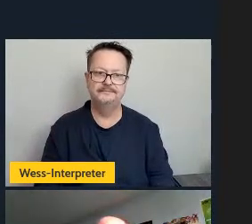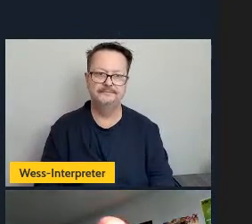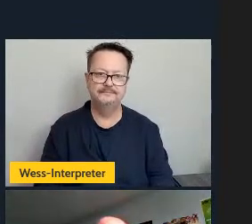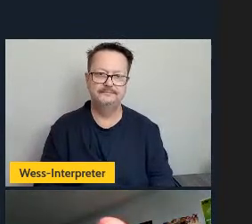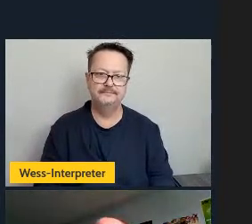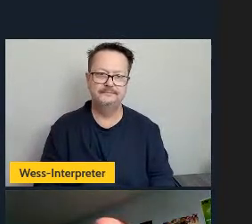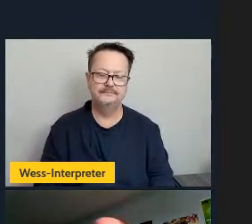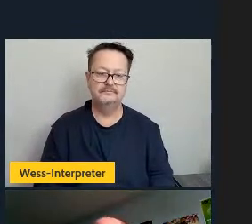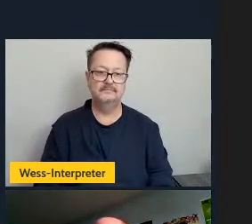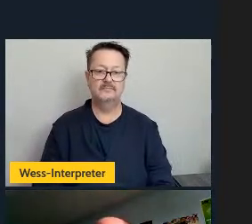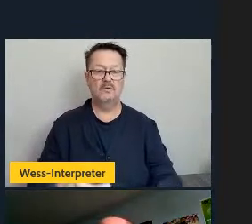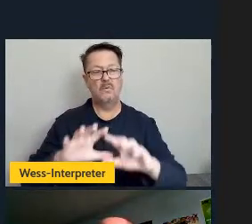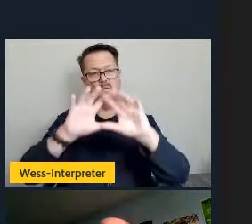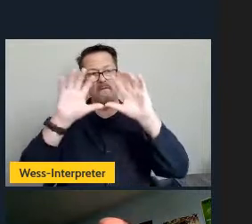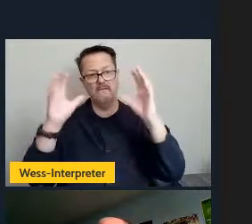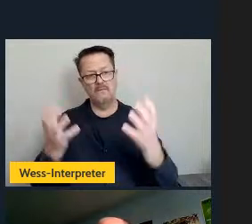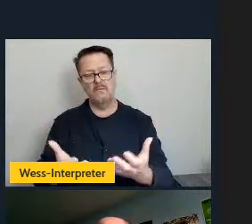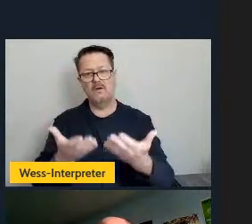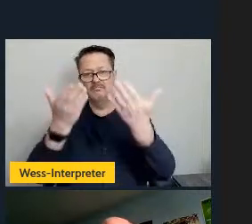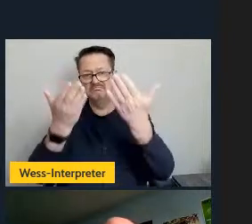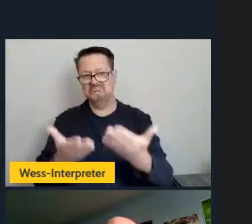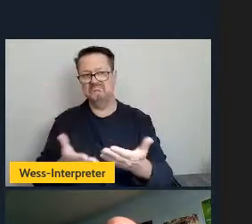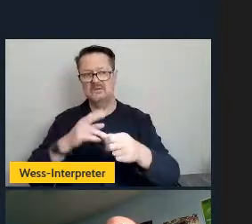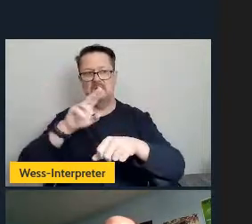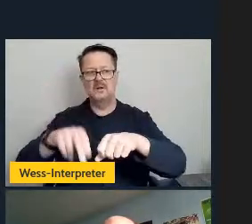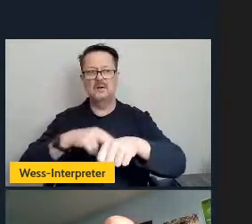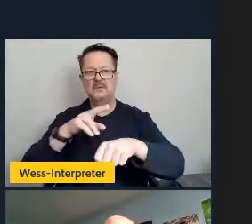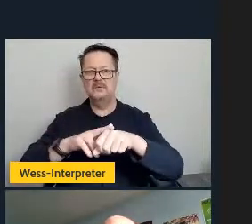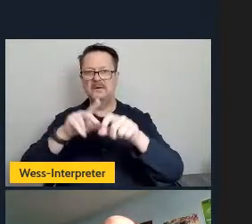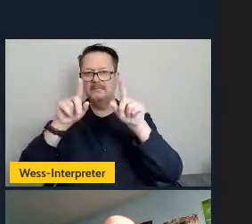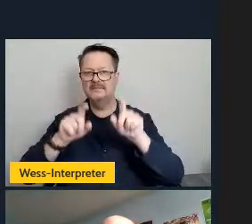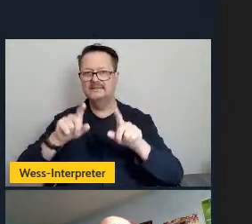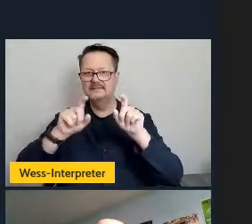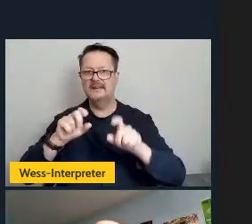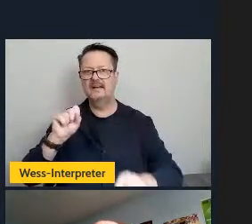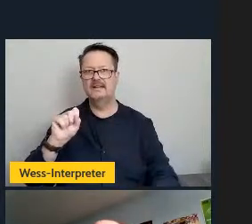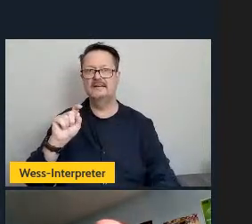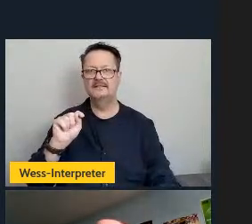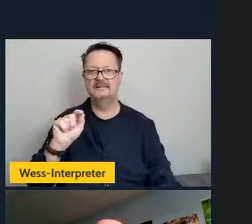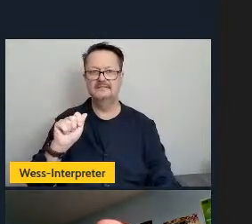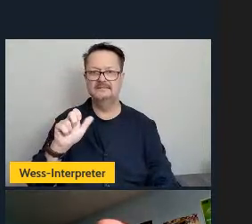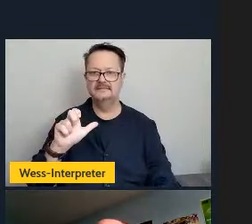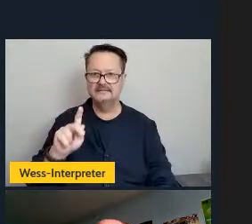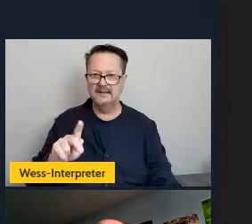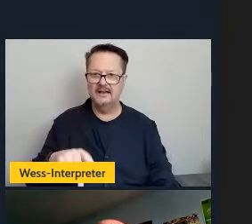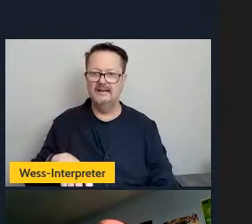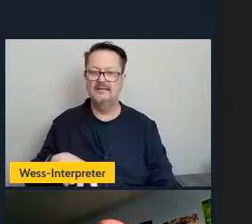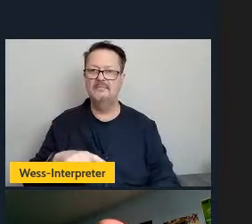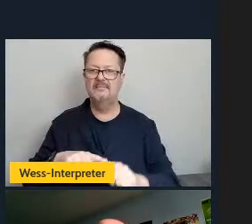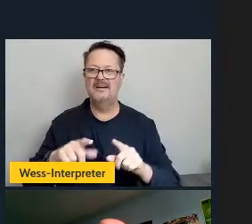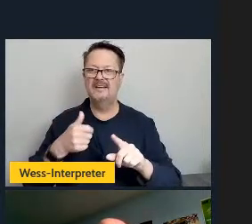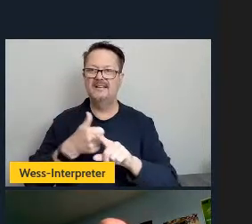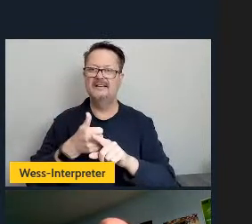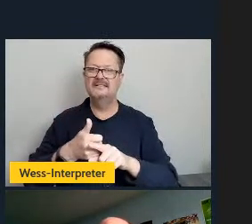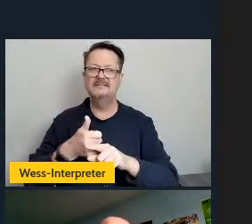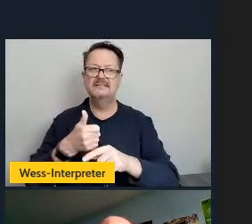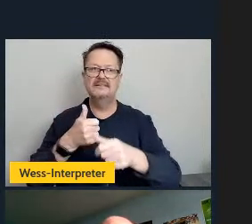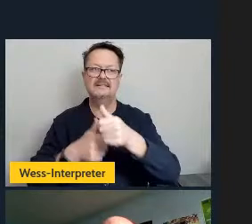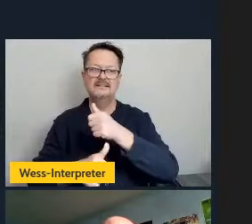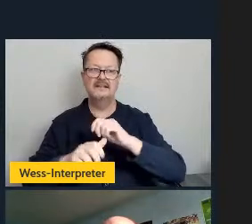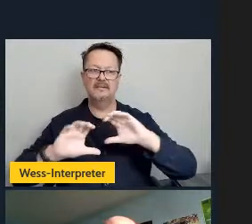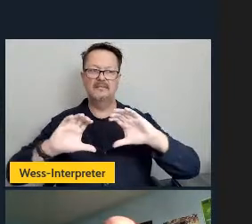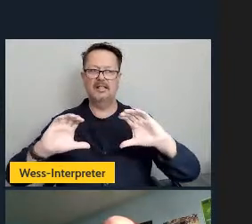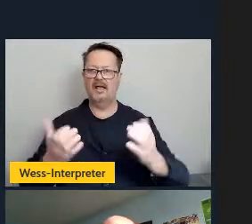so far, this is pretty much a normal test stack, apart from the fact it's subclassing a component,